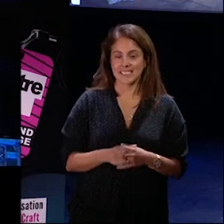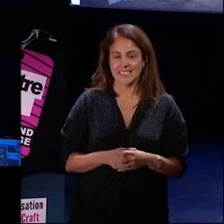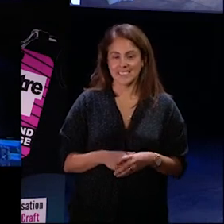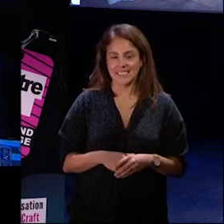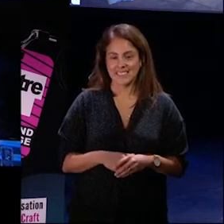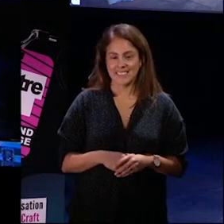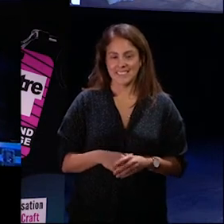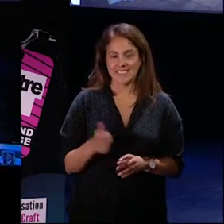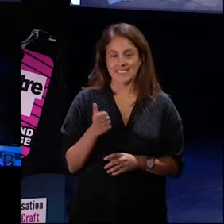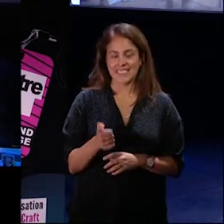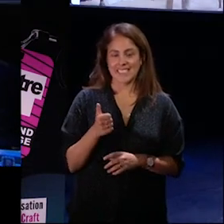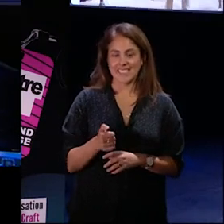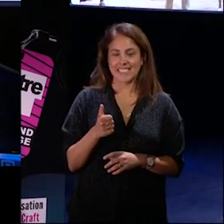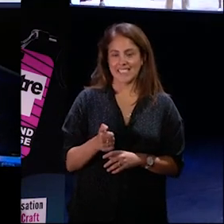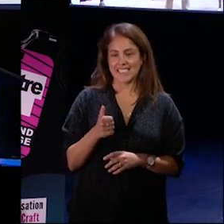keep clicking.